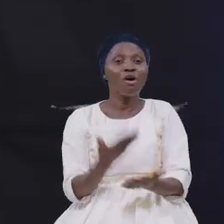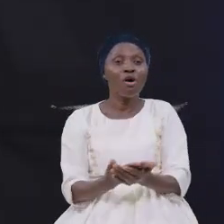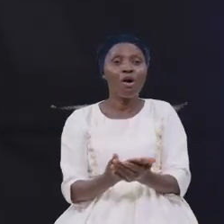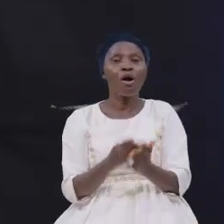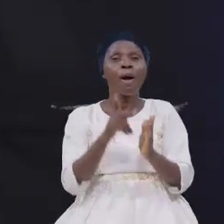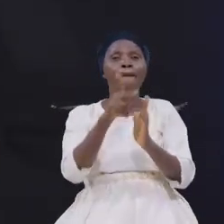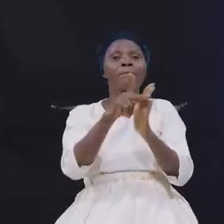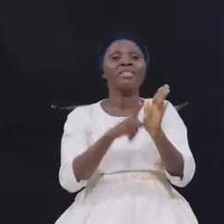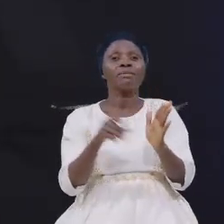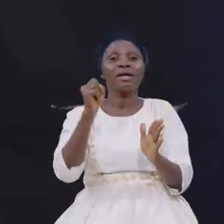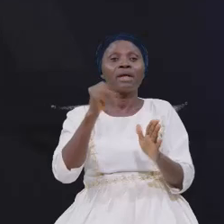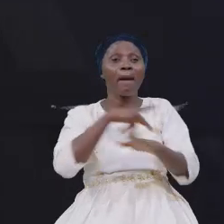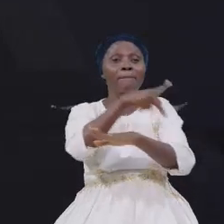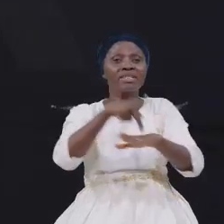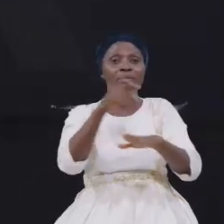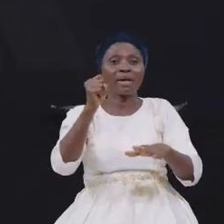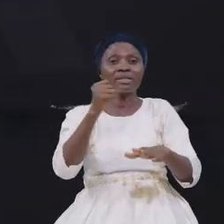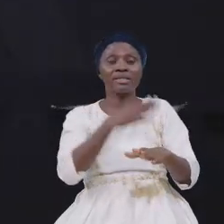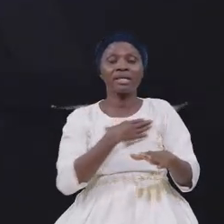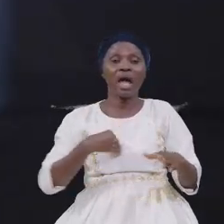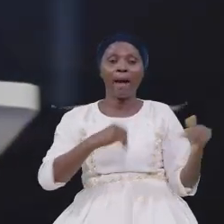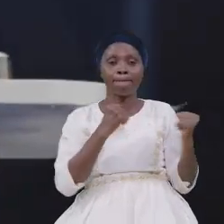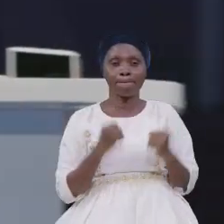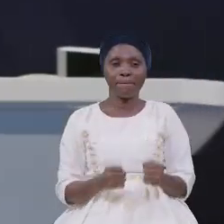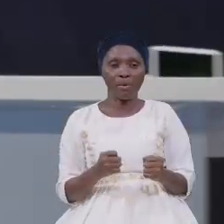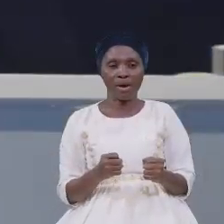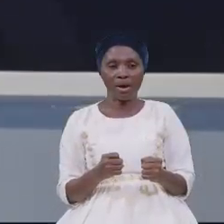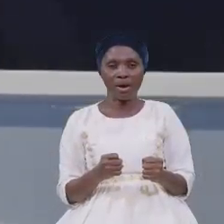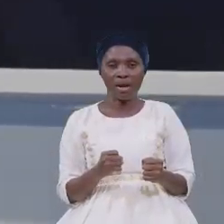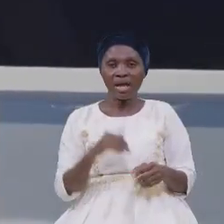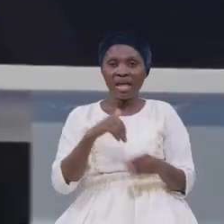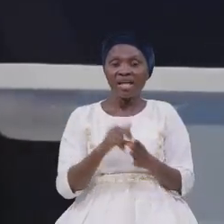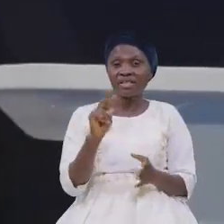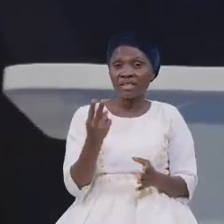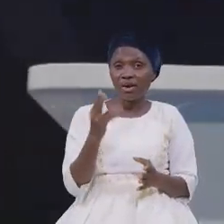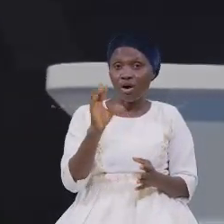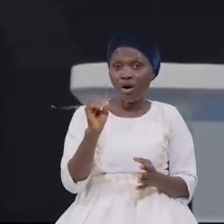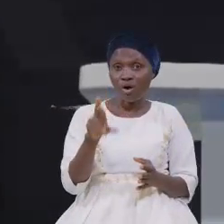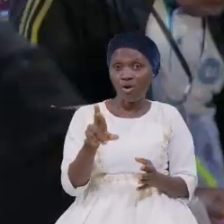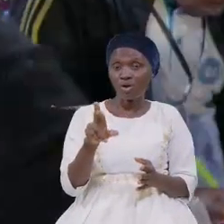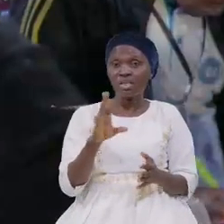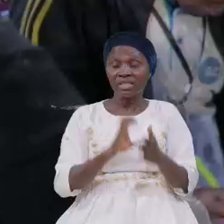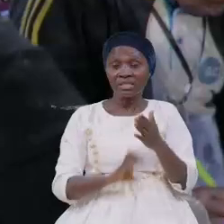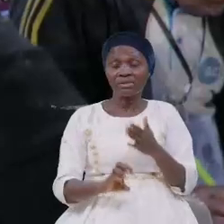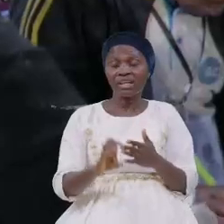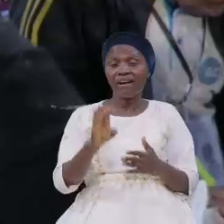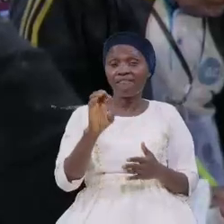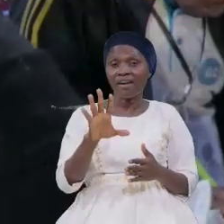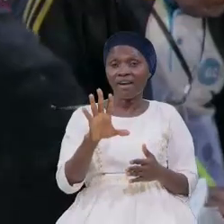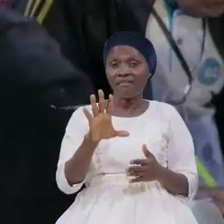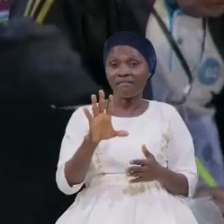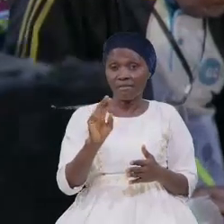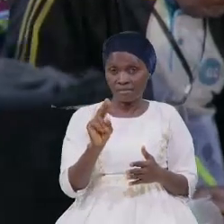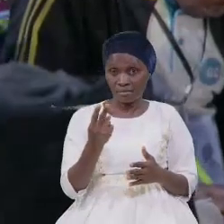and power. In 2 Corinthians chapter 5, reading from verse 17, 2